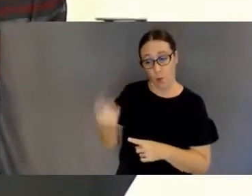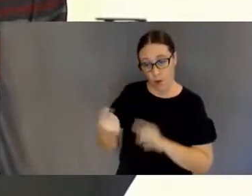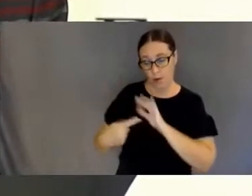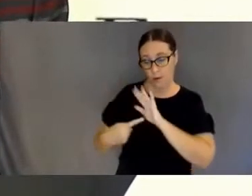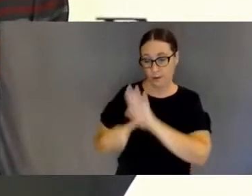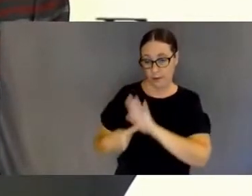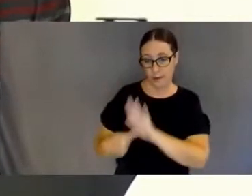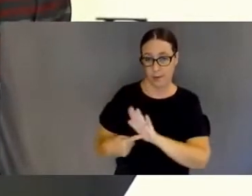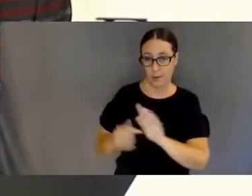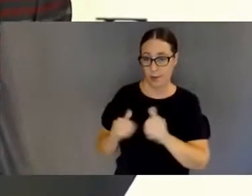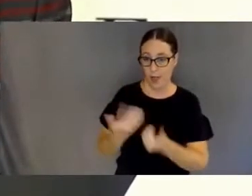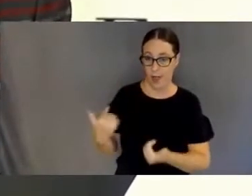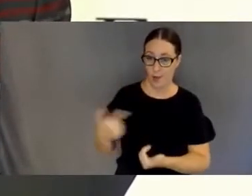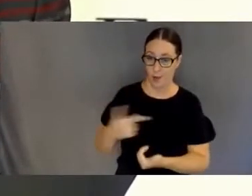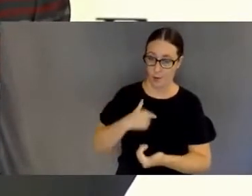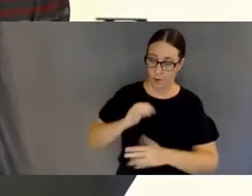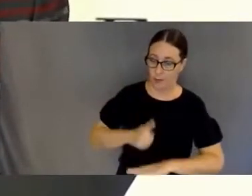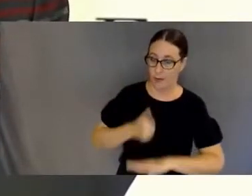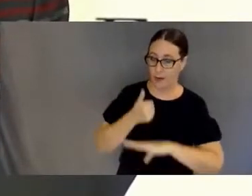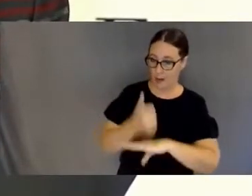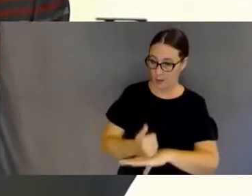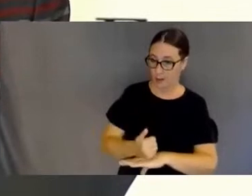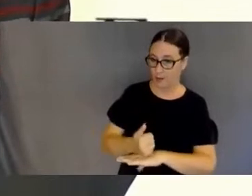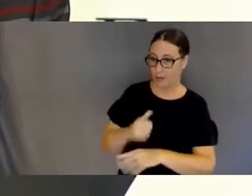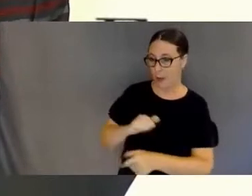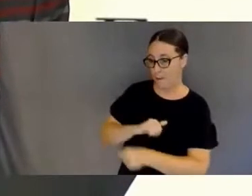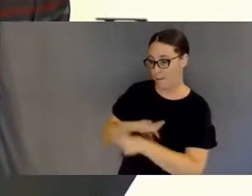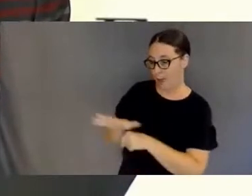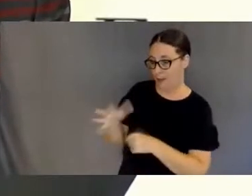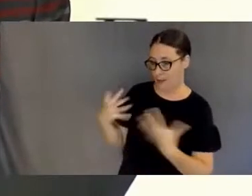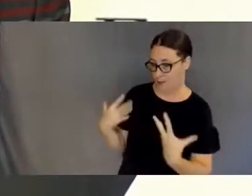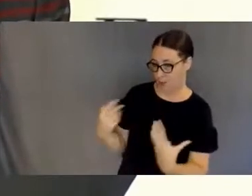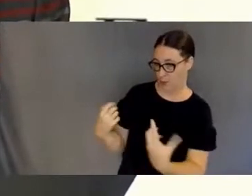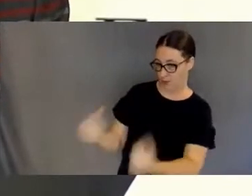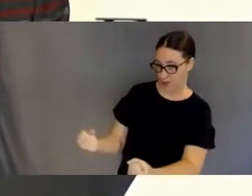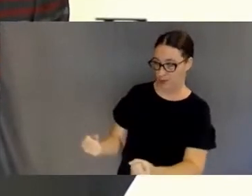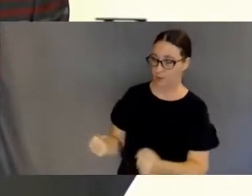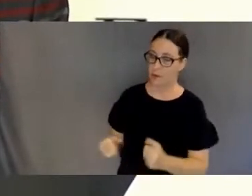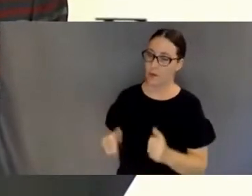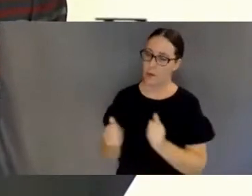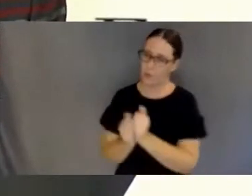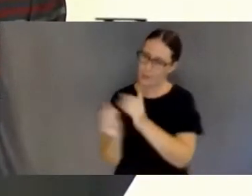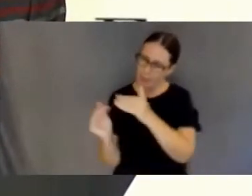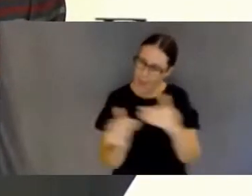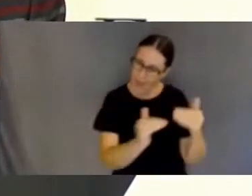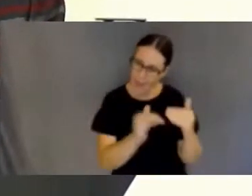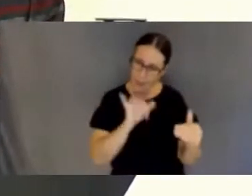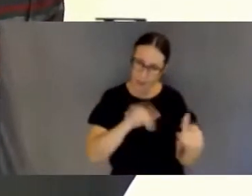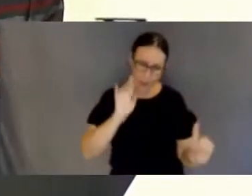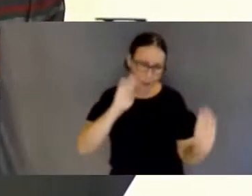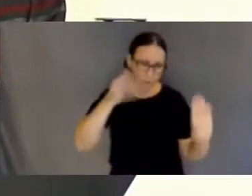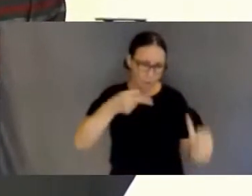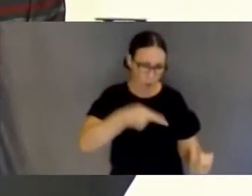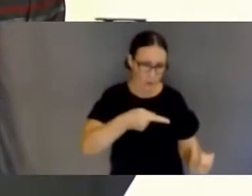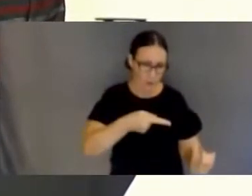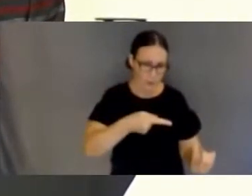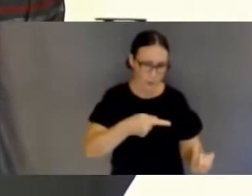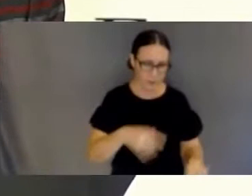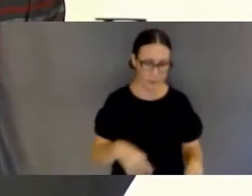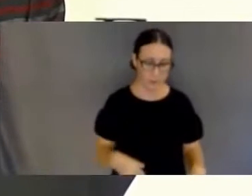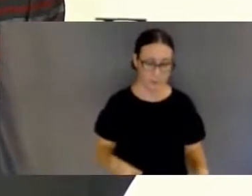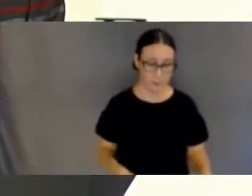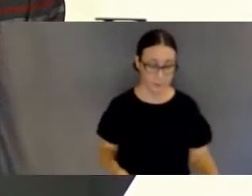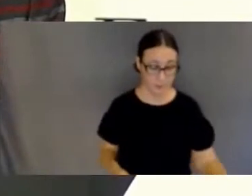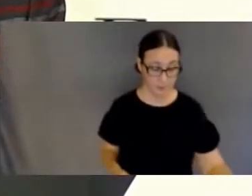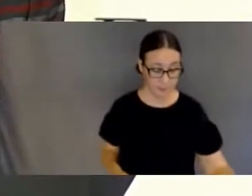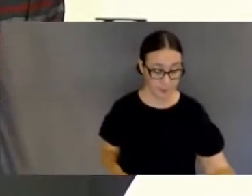example of how we're implementing pandemic relief, with equity at the heart of things. The last thing I want